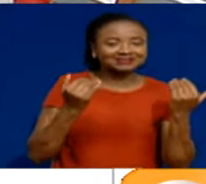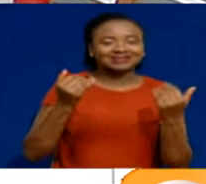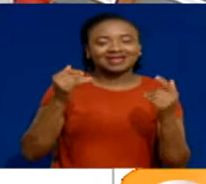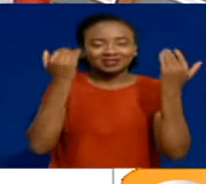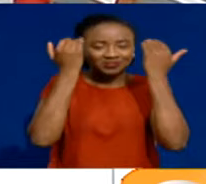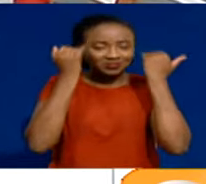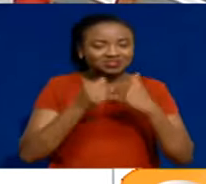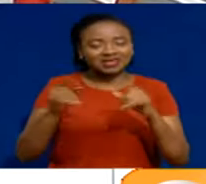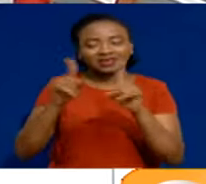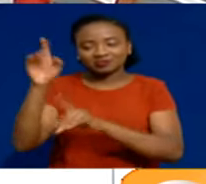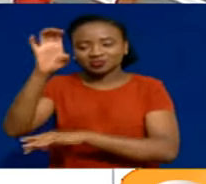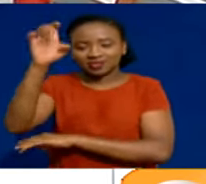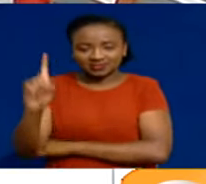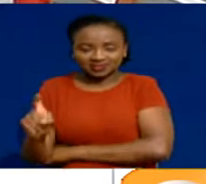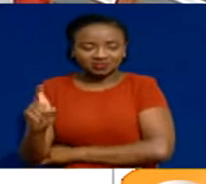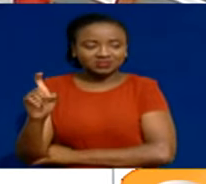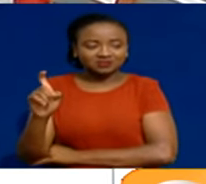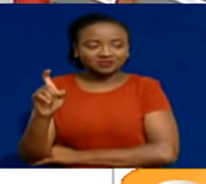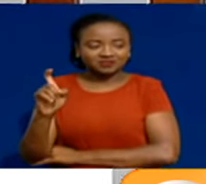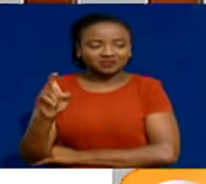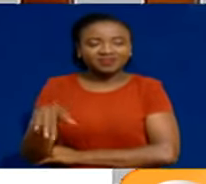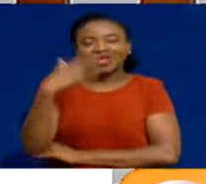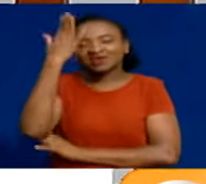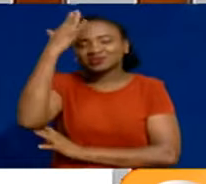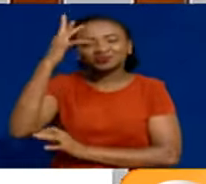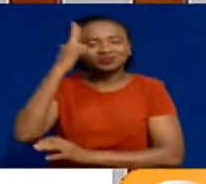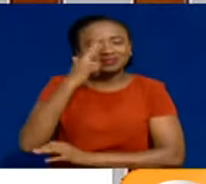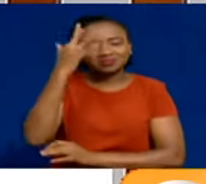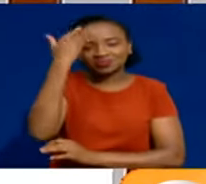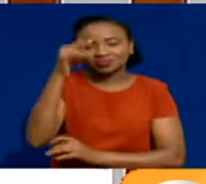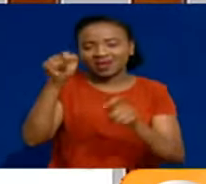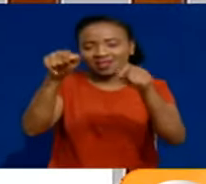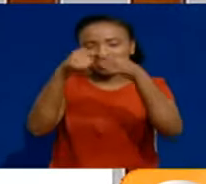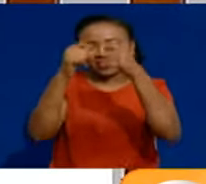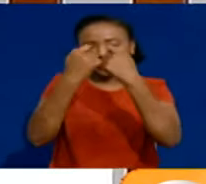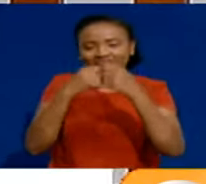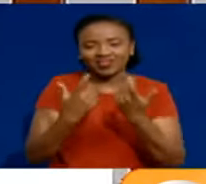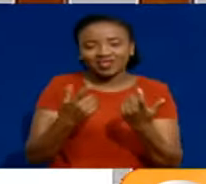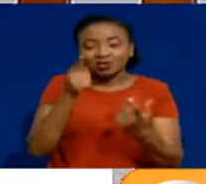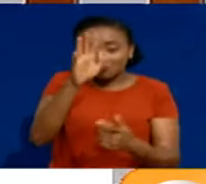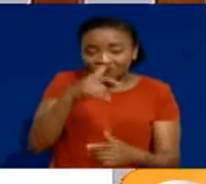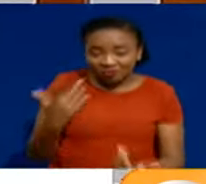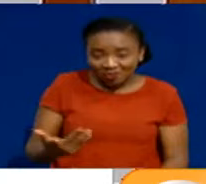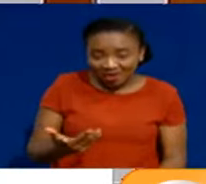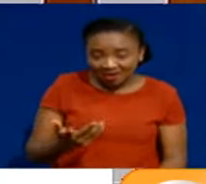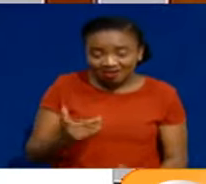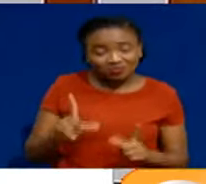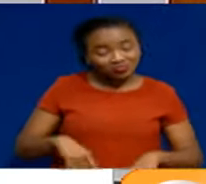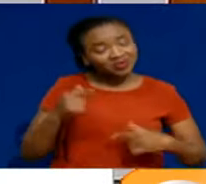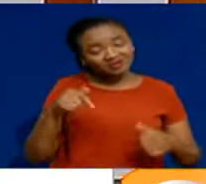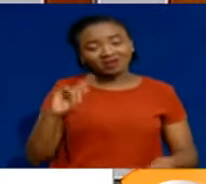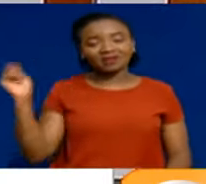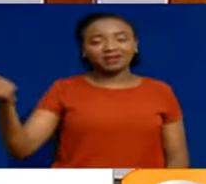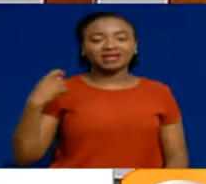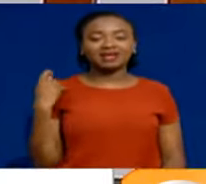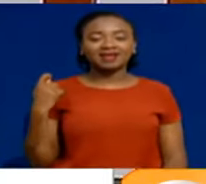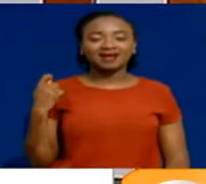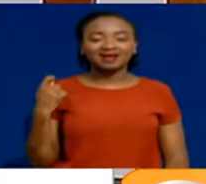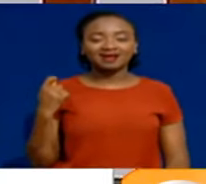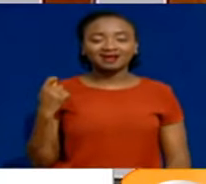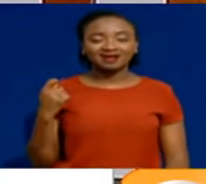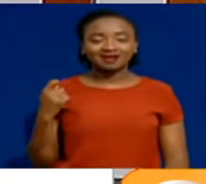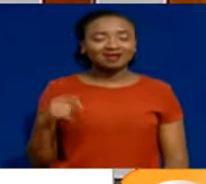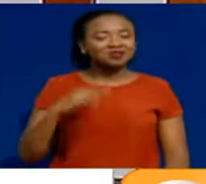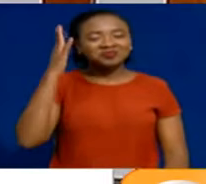the executive and judiciary. Yeah, but no, they. And you know the reasons why? You are not from the moon. You know